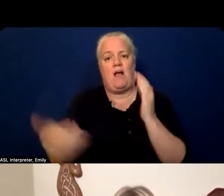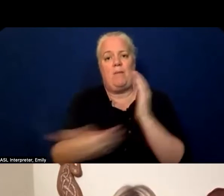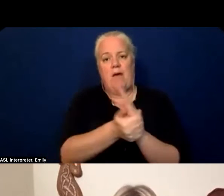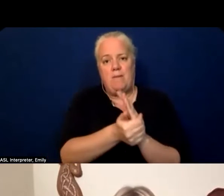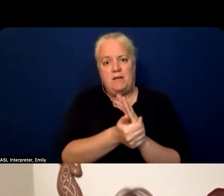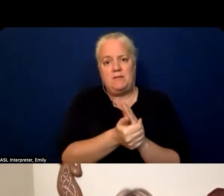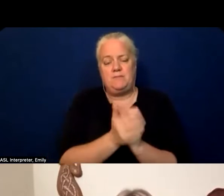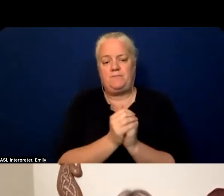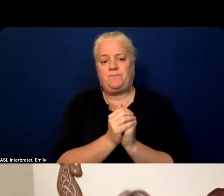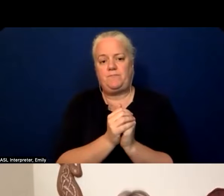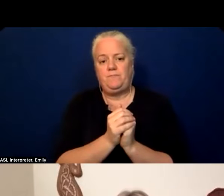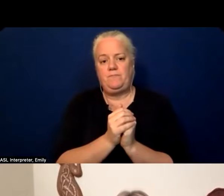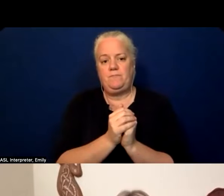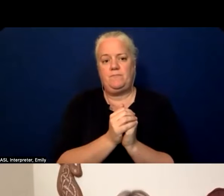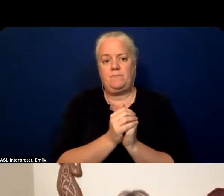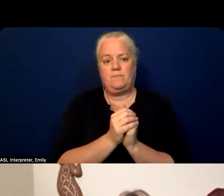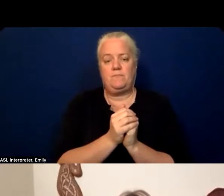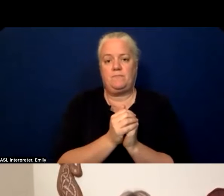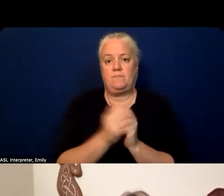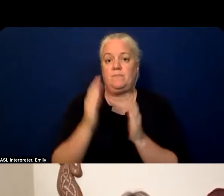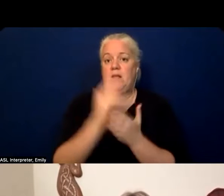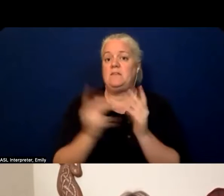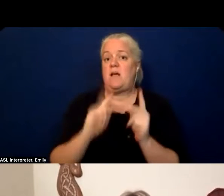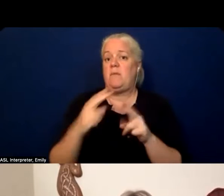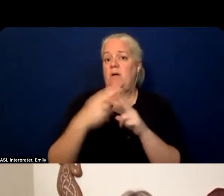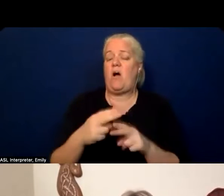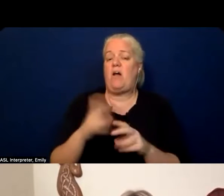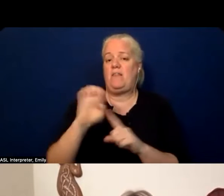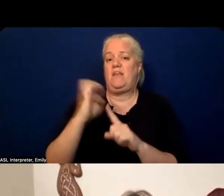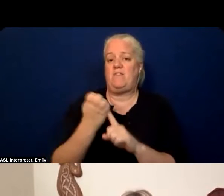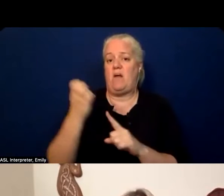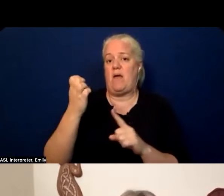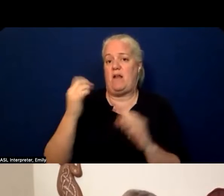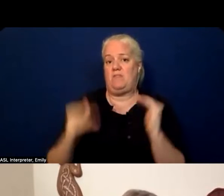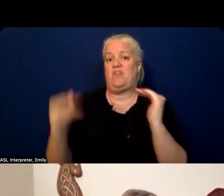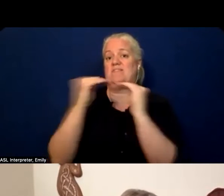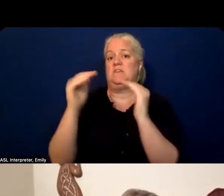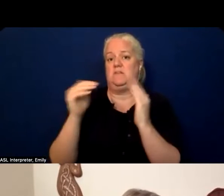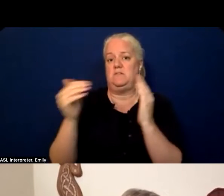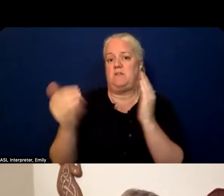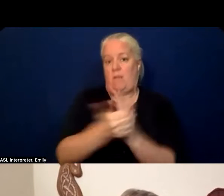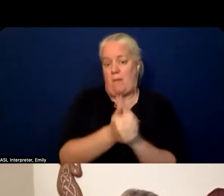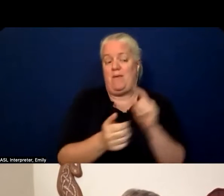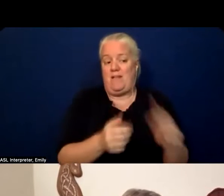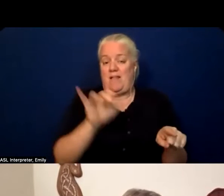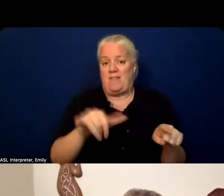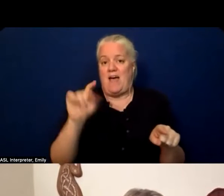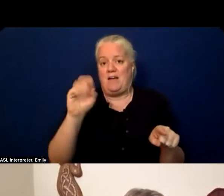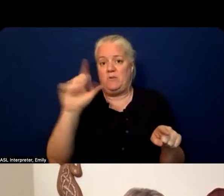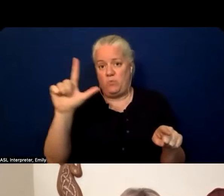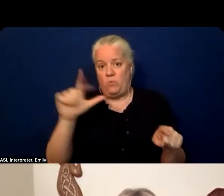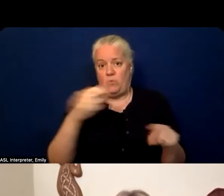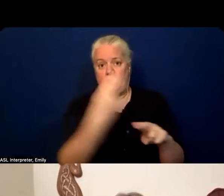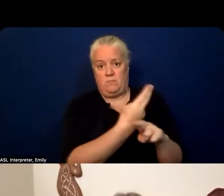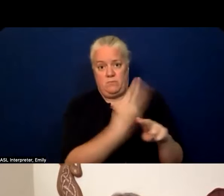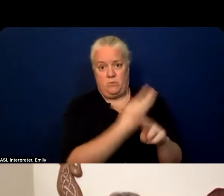even refer to it as the Environmental Justice Amendment, we have a proactive tool that can work in concert with landmark